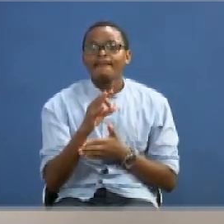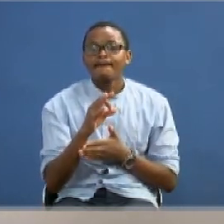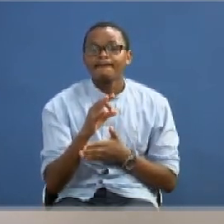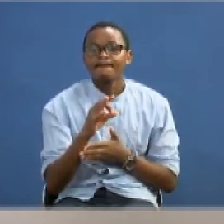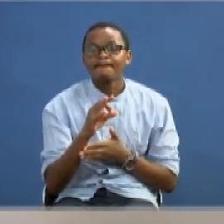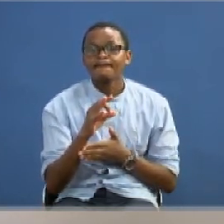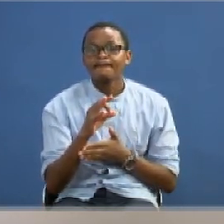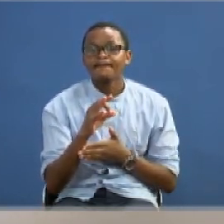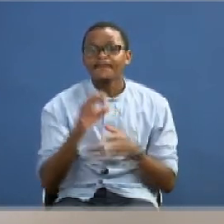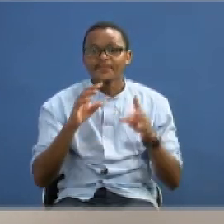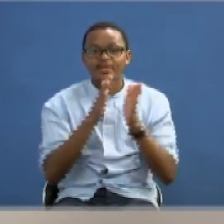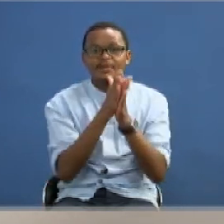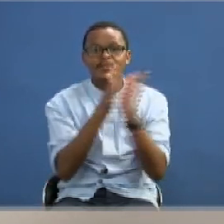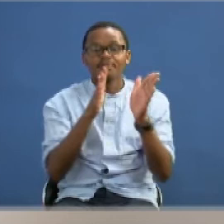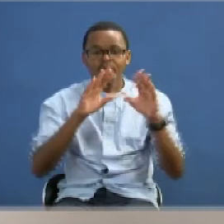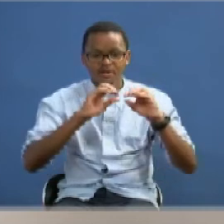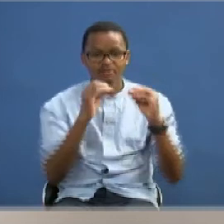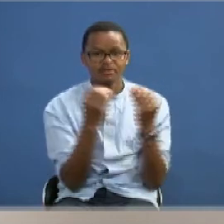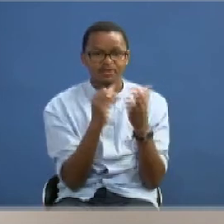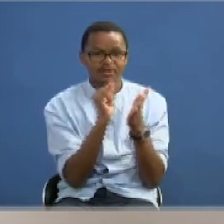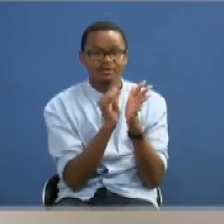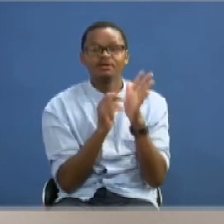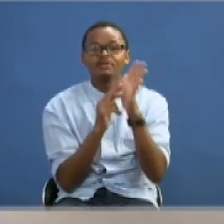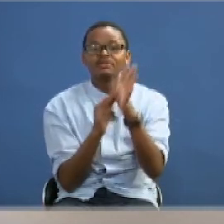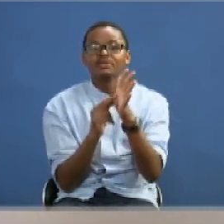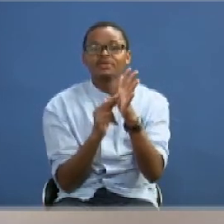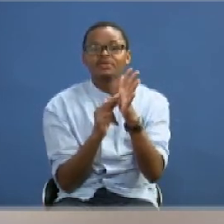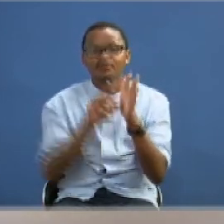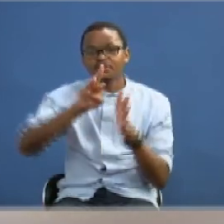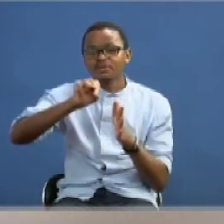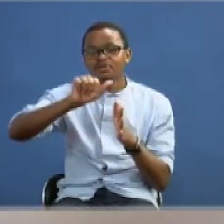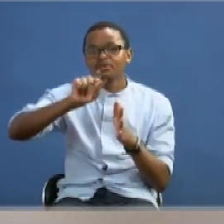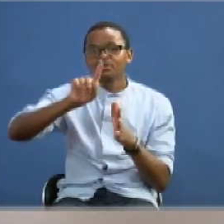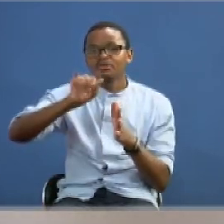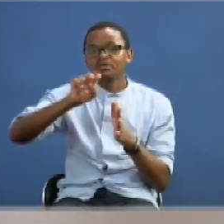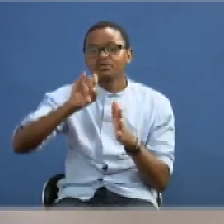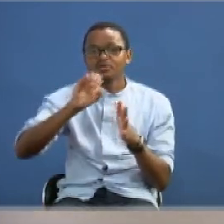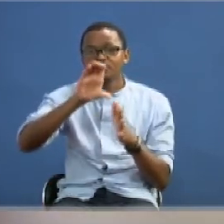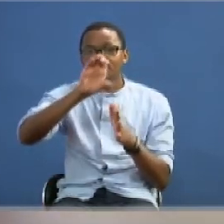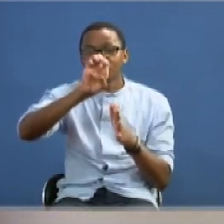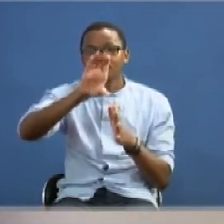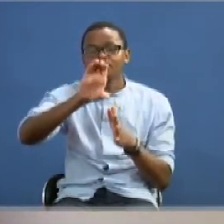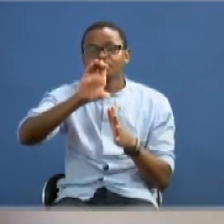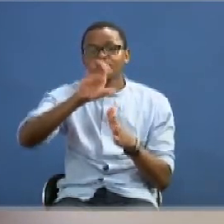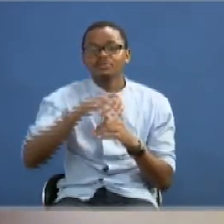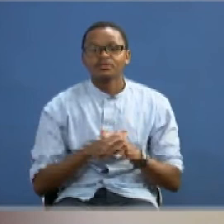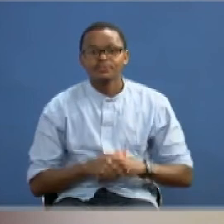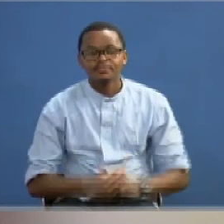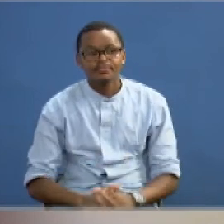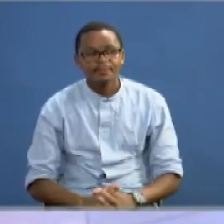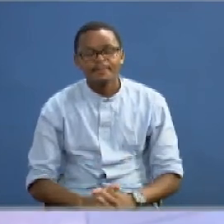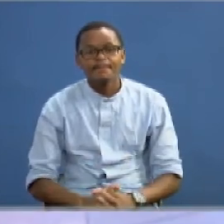of the Republic or the organization that I represent, that right. is Makueni County right. or the CEC's caucus. All